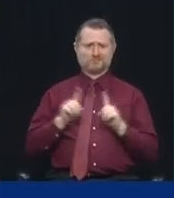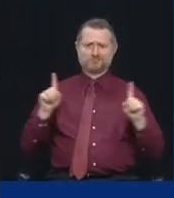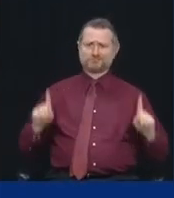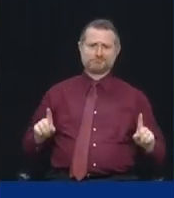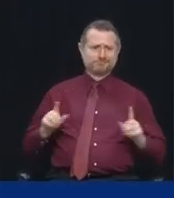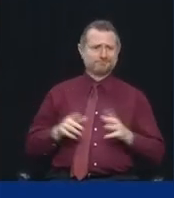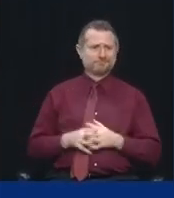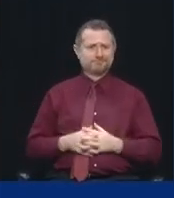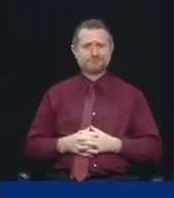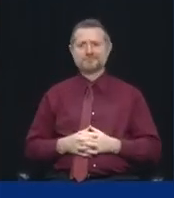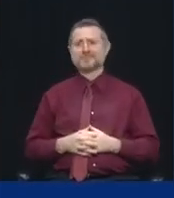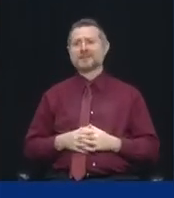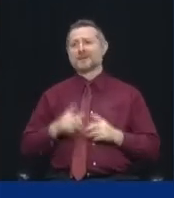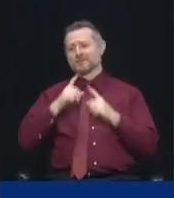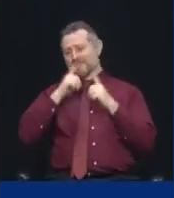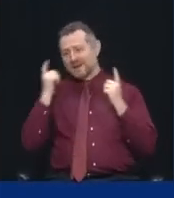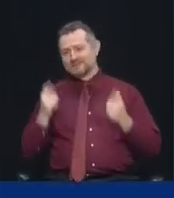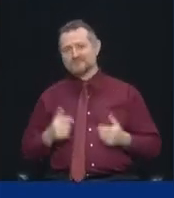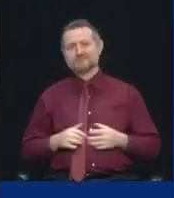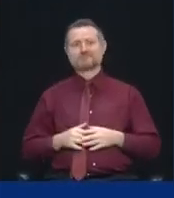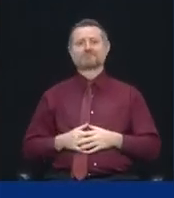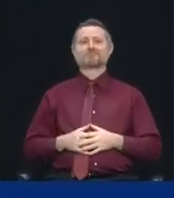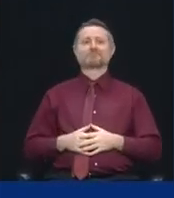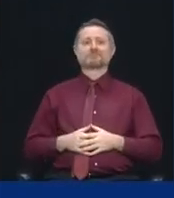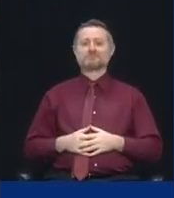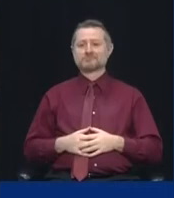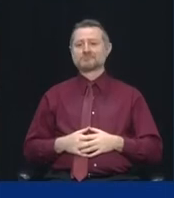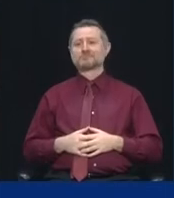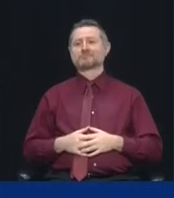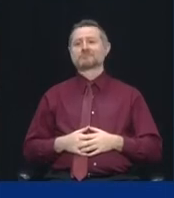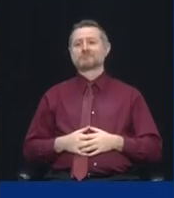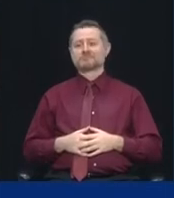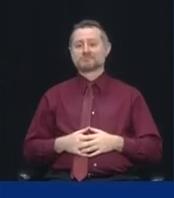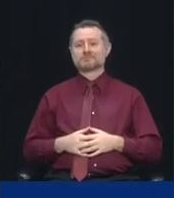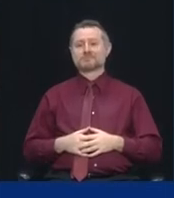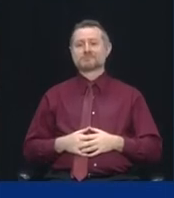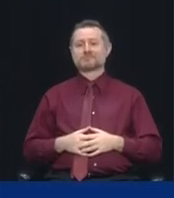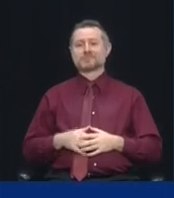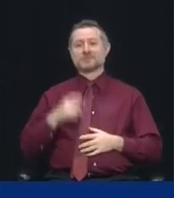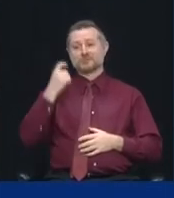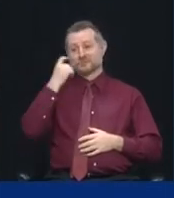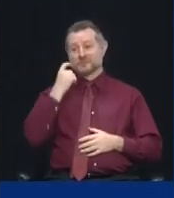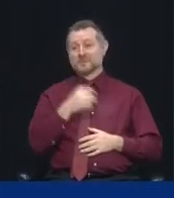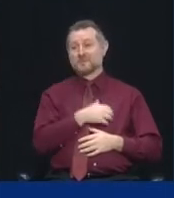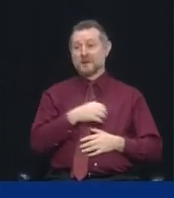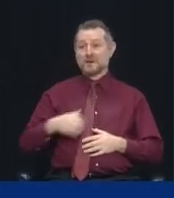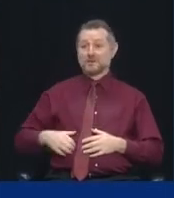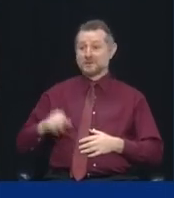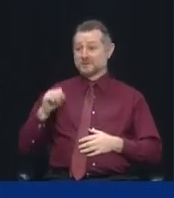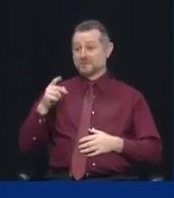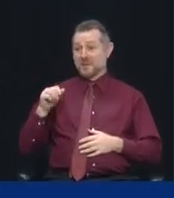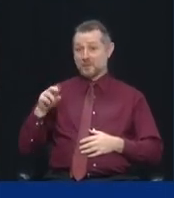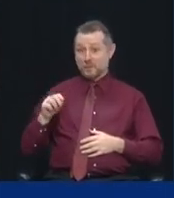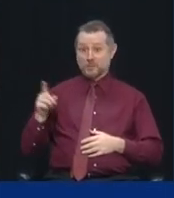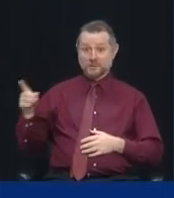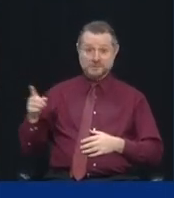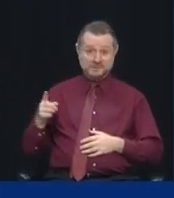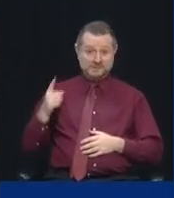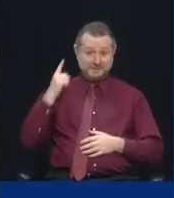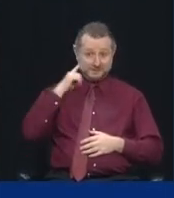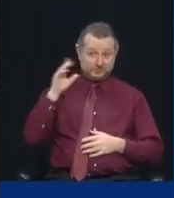and masks. You just heard Mayor Spano. I don't know if you were on the heard the